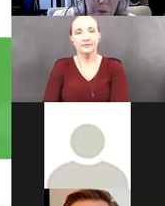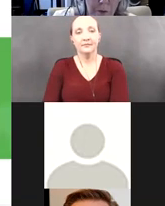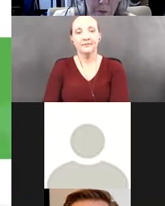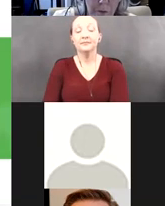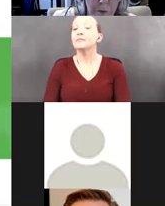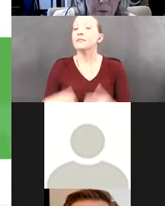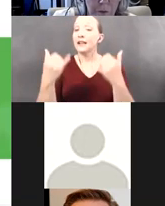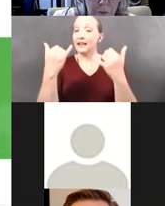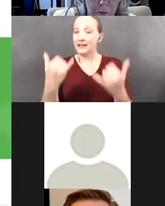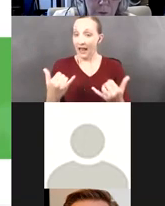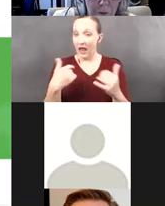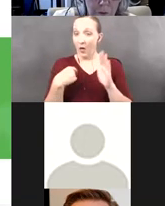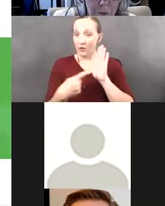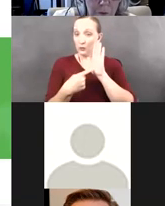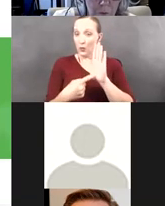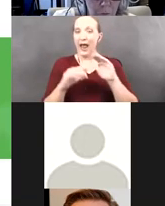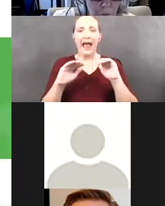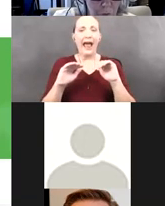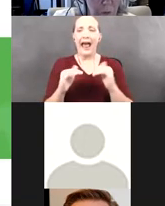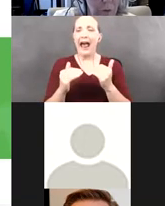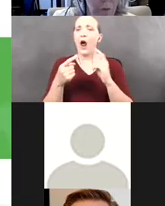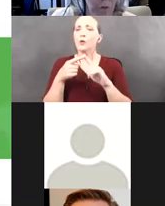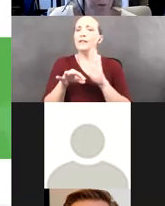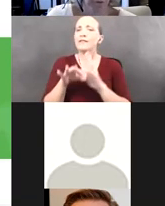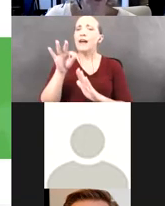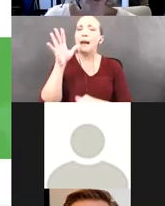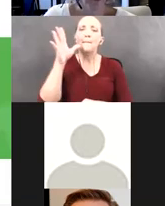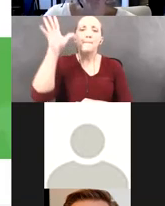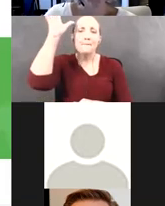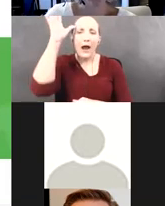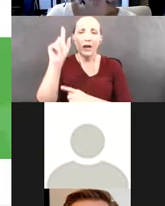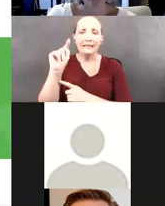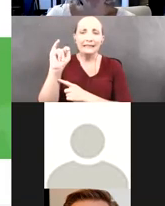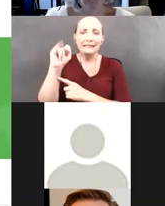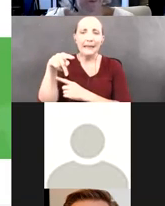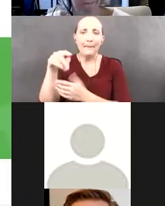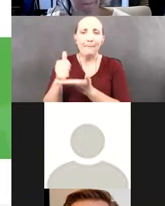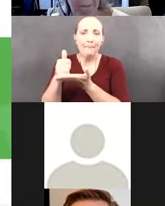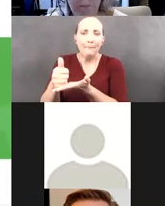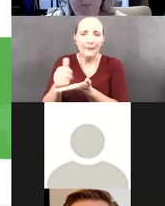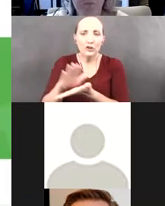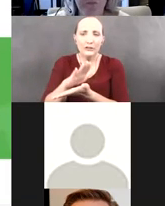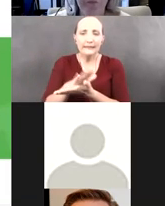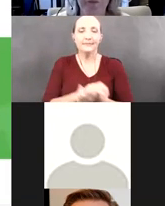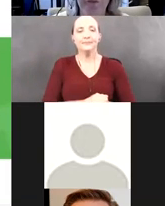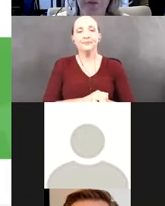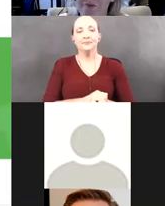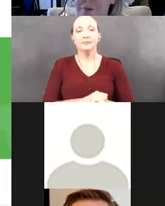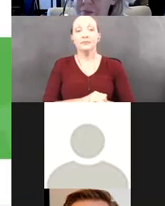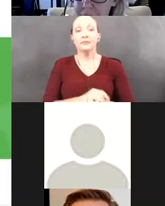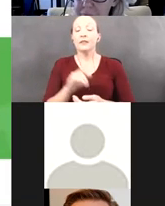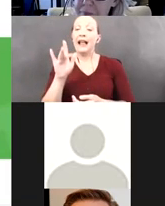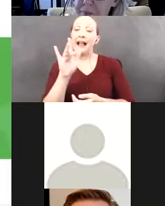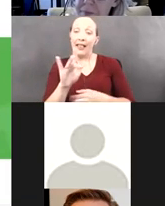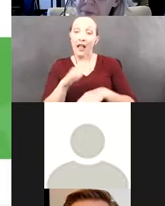I'm now going to show you how Ahora to voy a find the parent mostrarles tip sheets. cómo encontrar las In order hojas to de find a consejos parent para tip padres. sheet, Para click on encontrar a